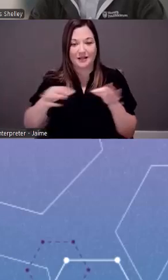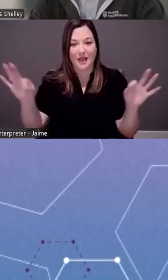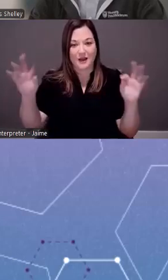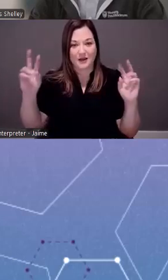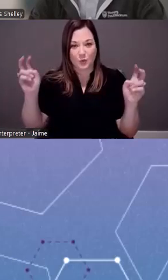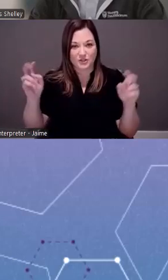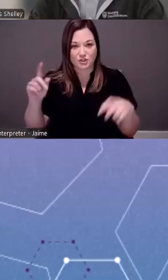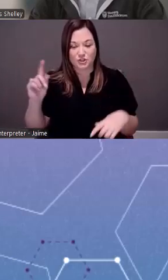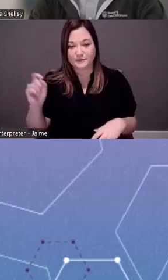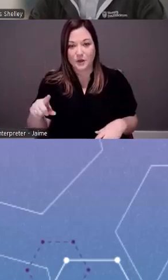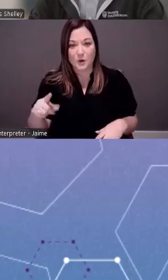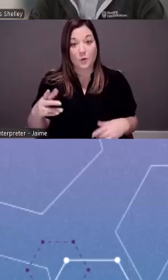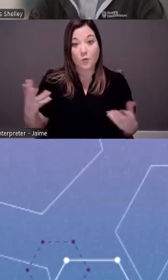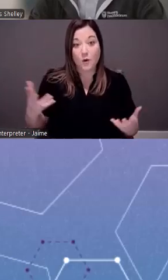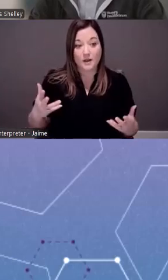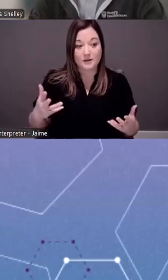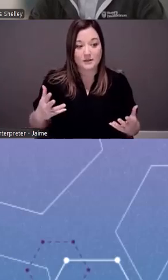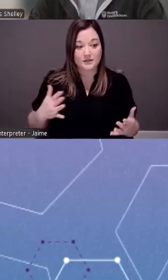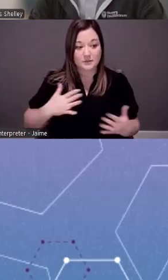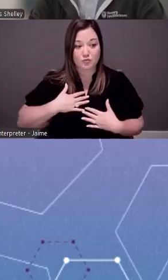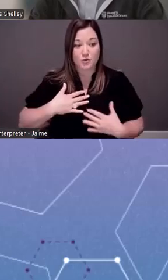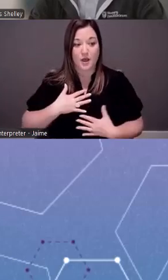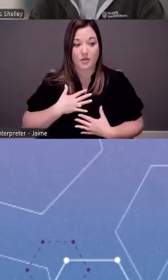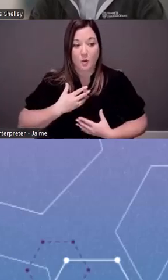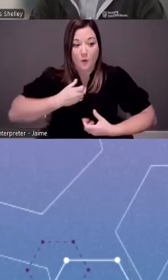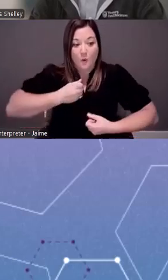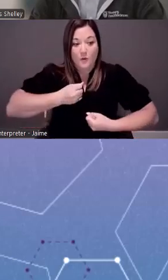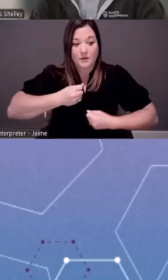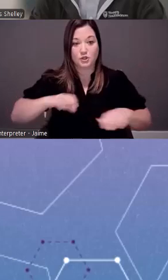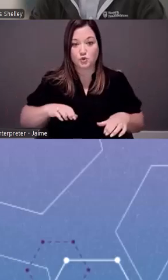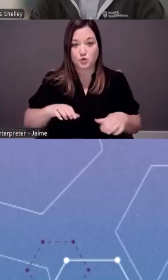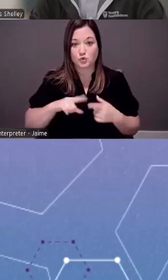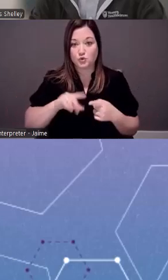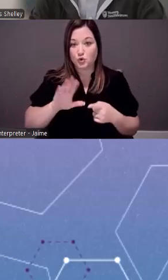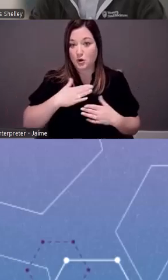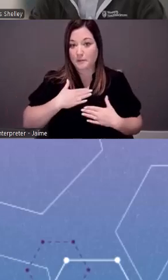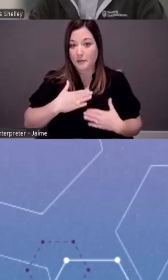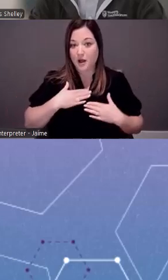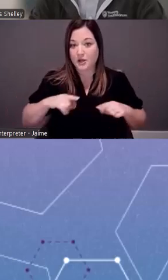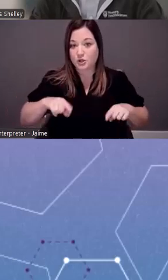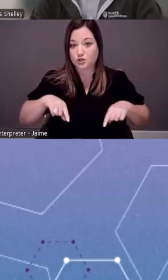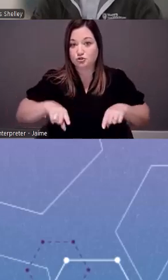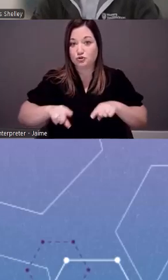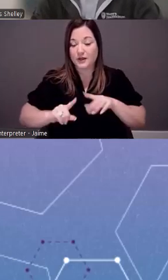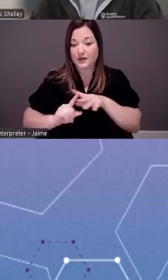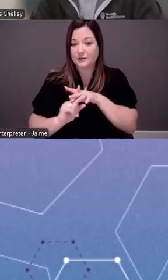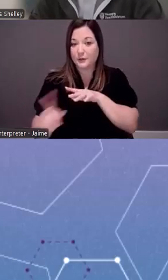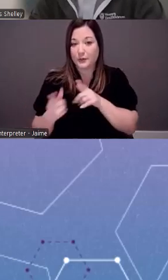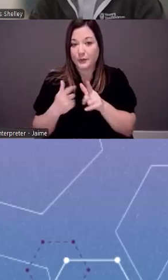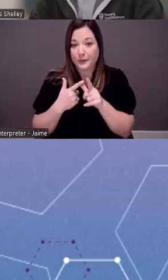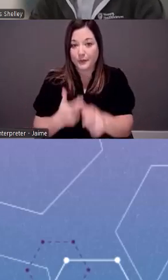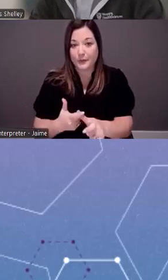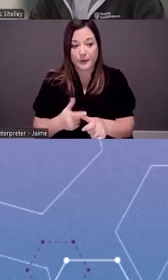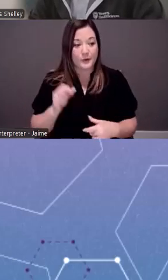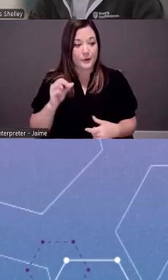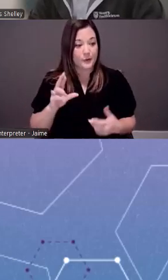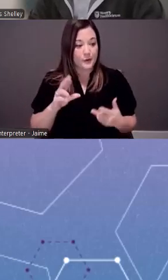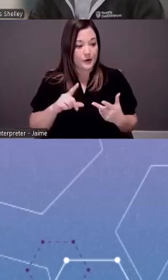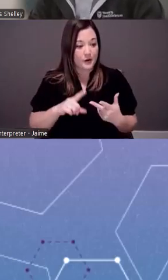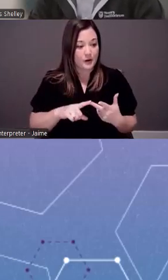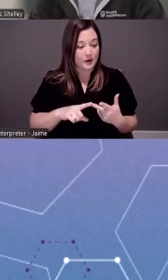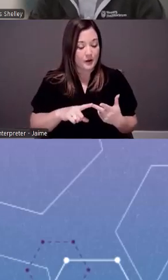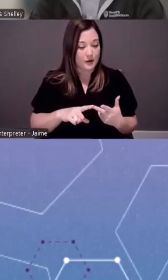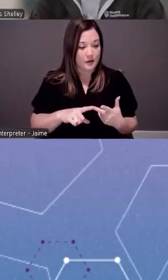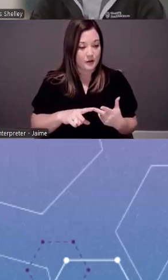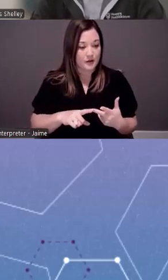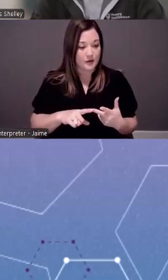as, what does breath holding do to your body during a sprint? Or do head impacts from a single season